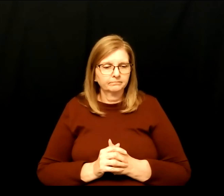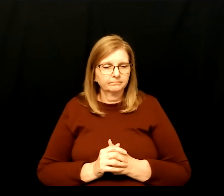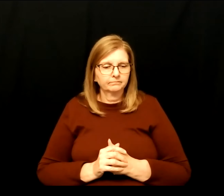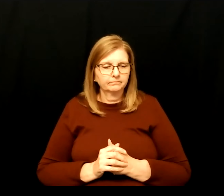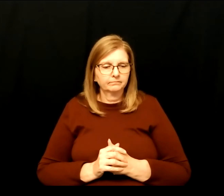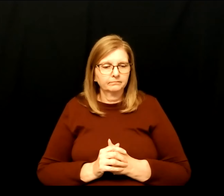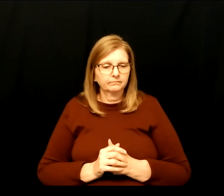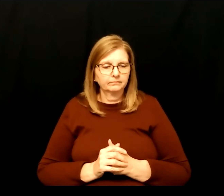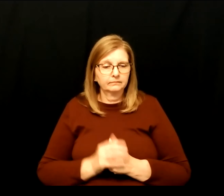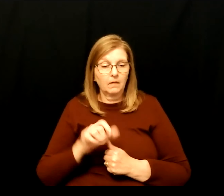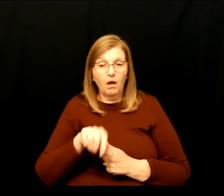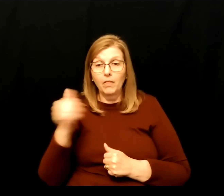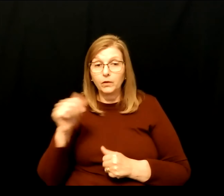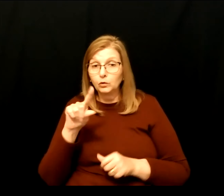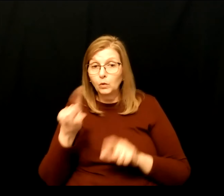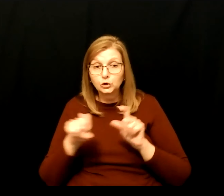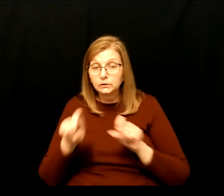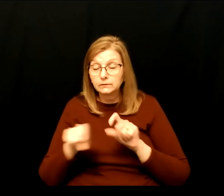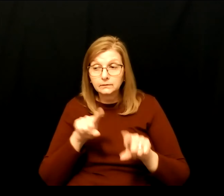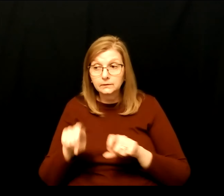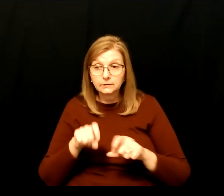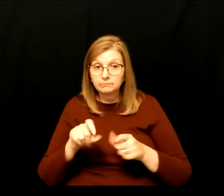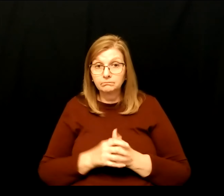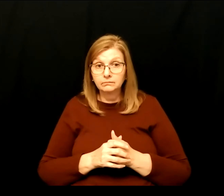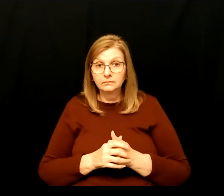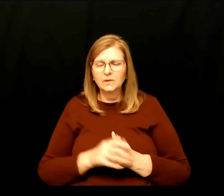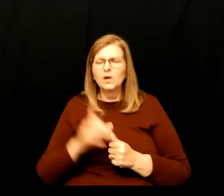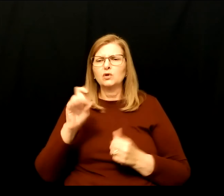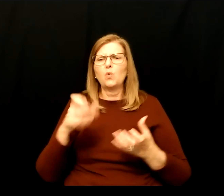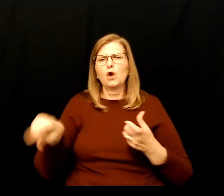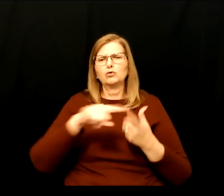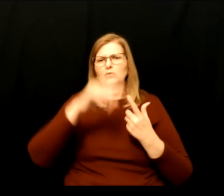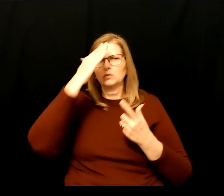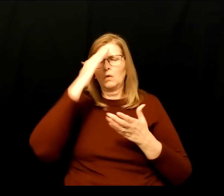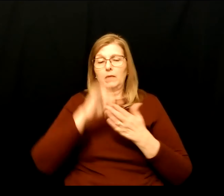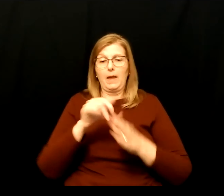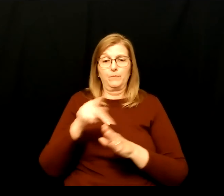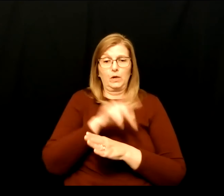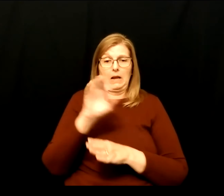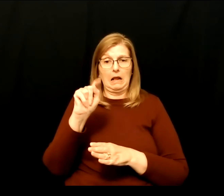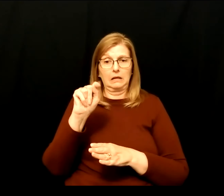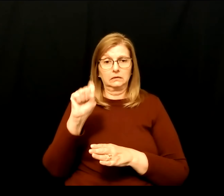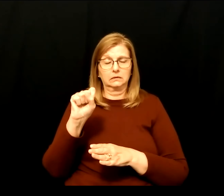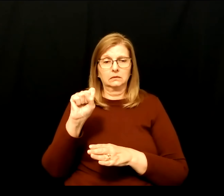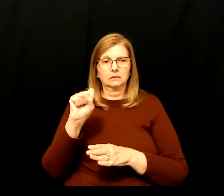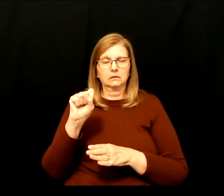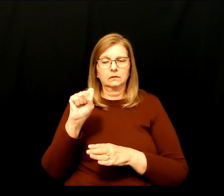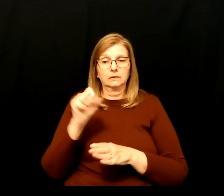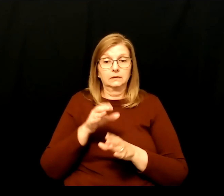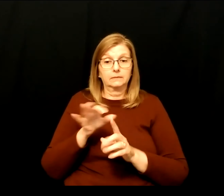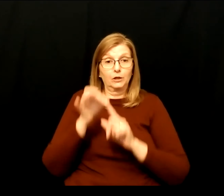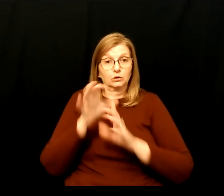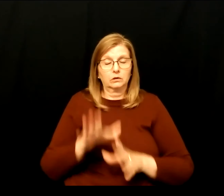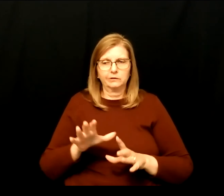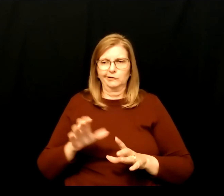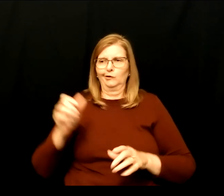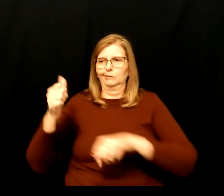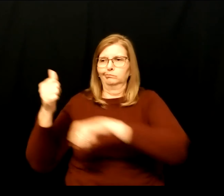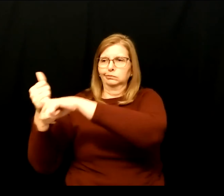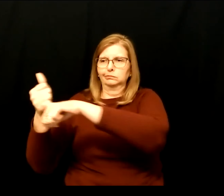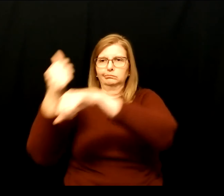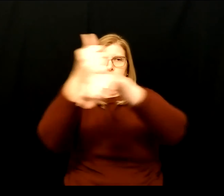Any other questions? So we do want you to know that Pre-ETS is stationed, Pre-ETS specialists are stationed all across the